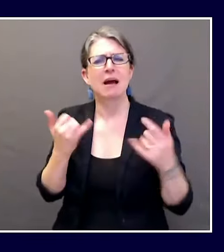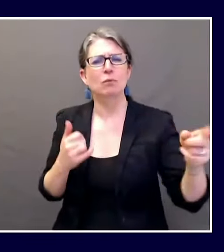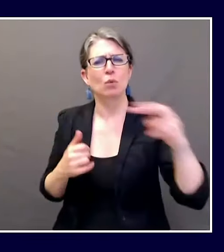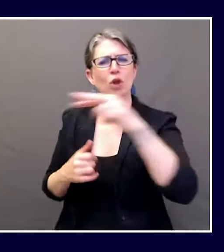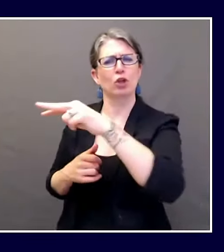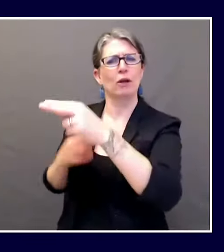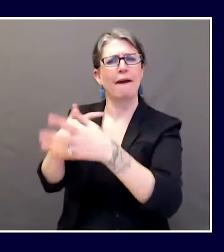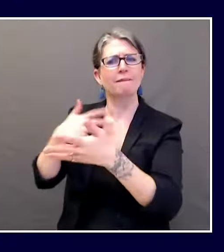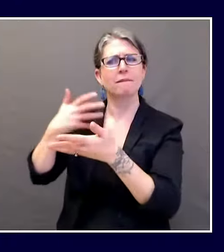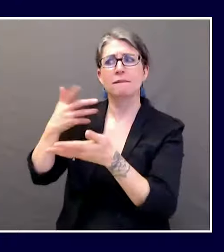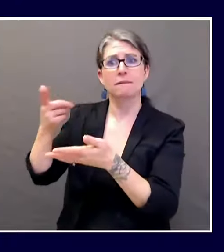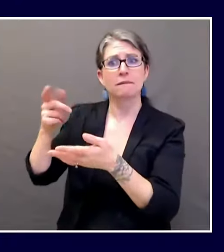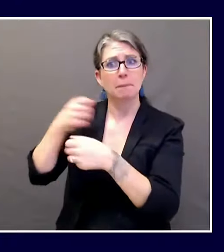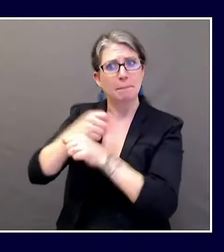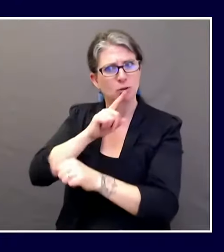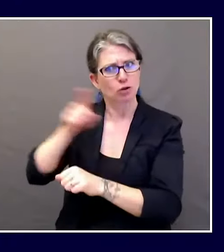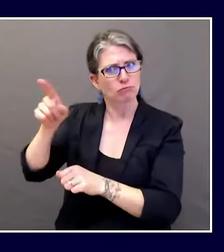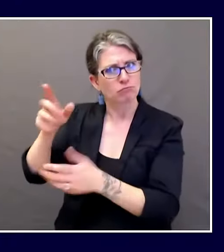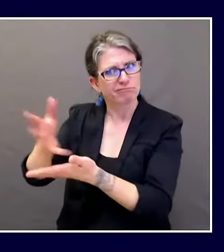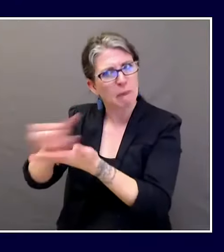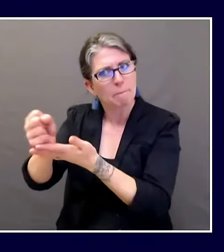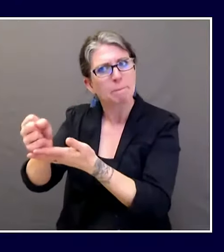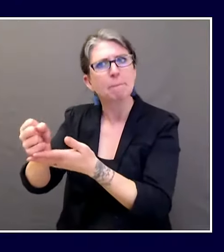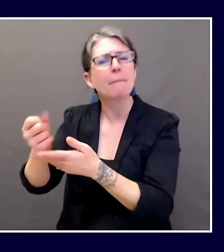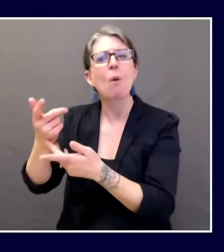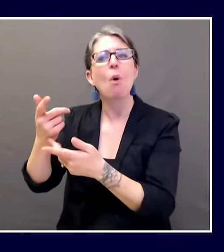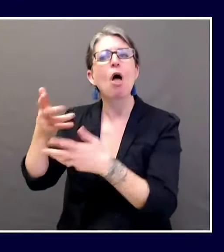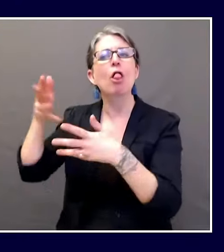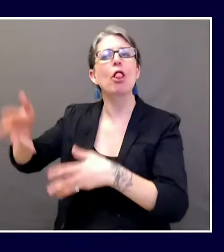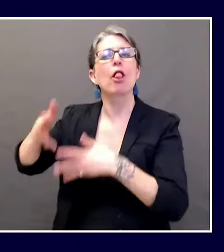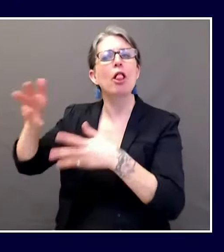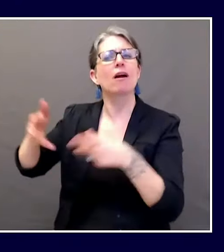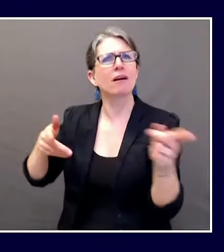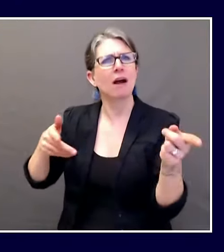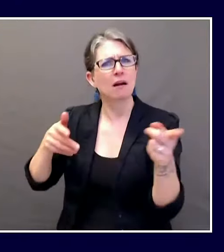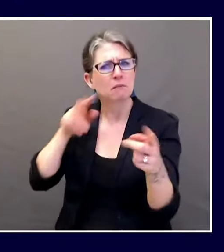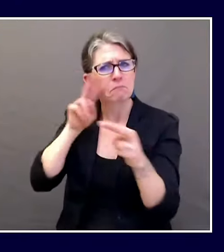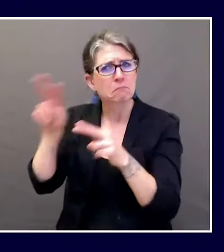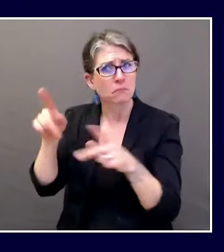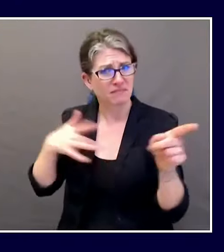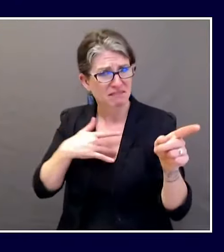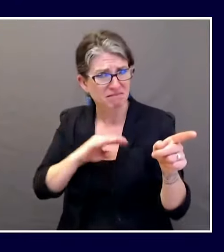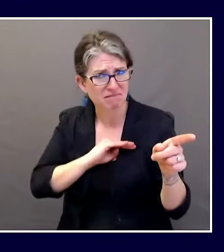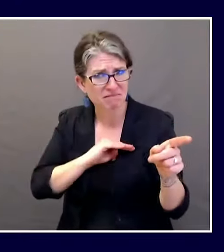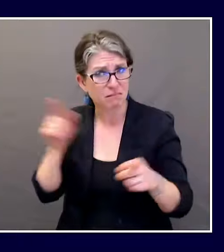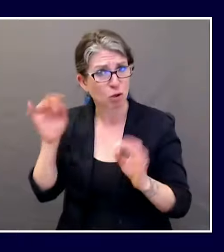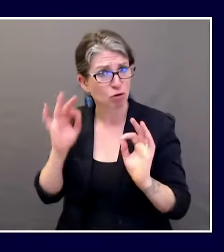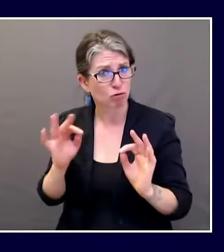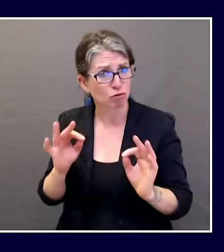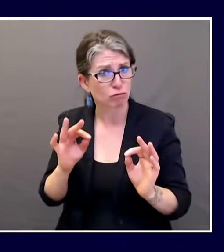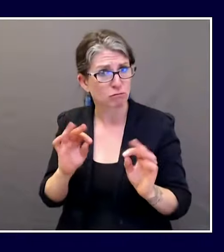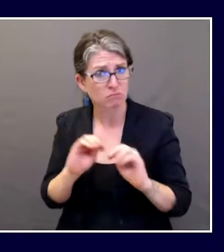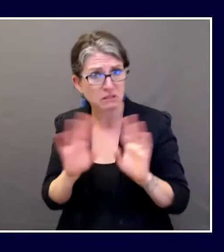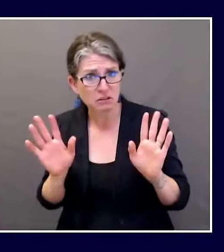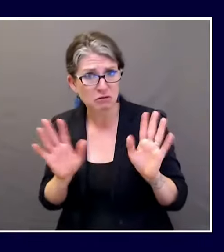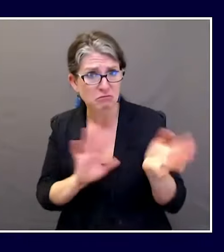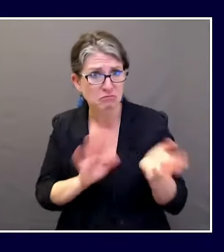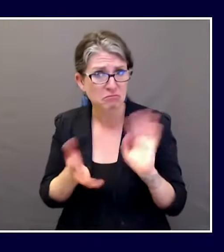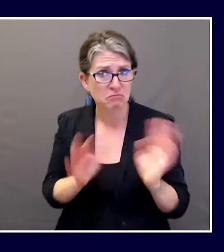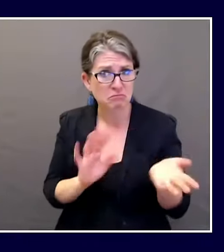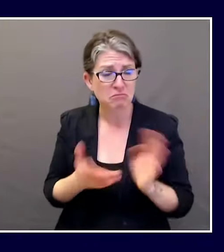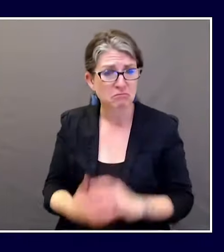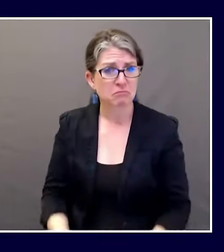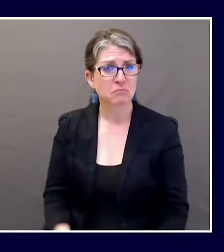satisfied that at the pace of their vaccinations, like if you had to move doses around recently? Great. Thanks for that question, Caitlin. In